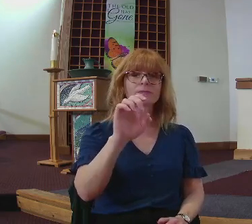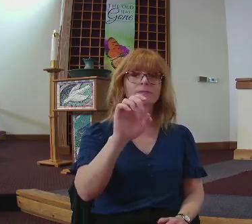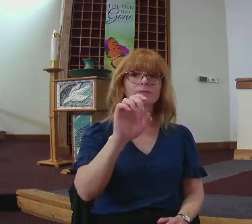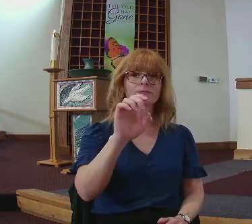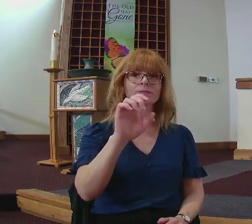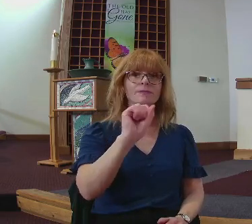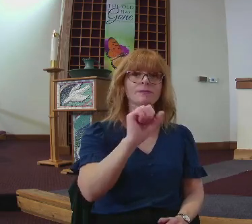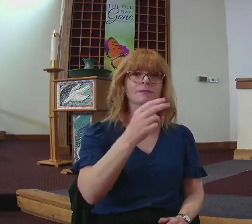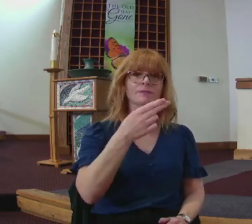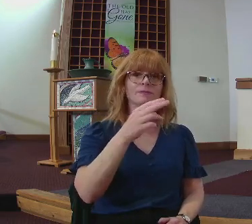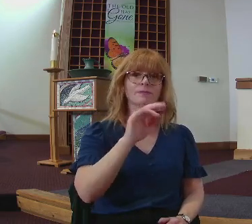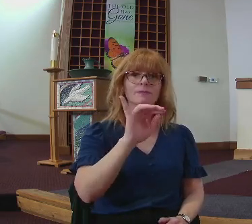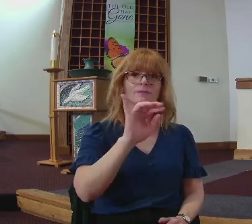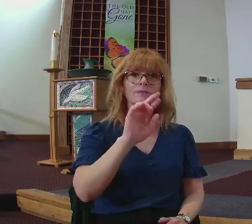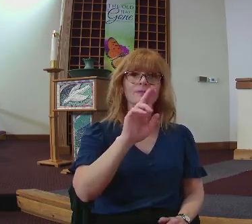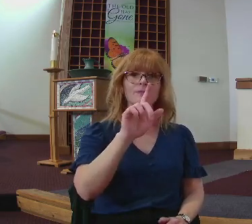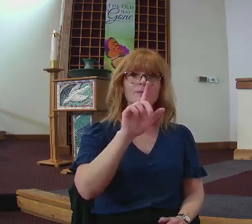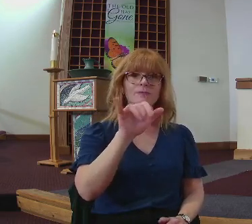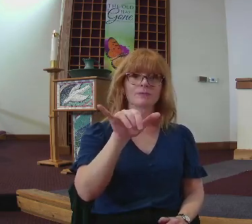Shirley,